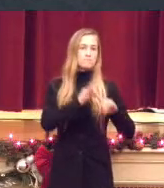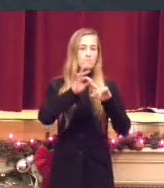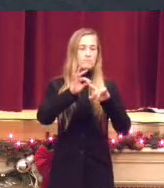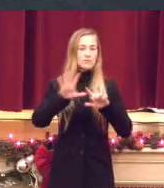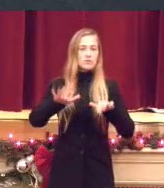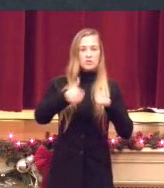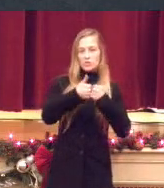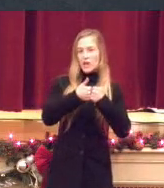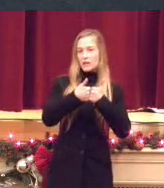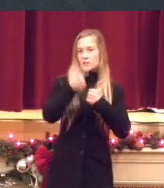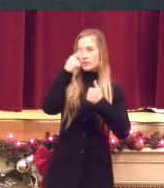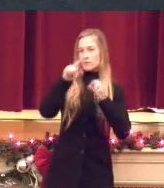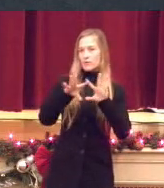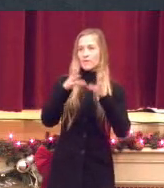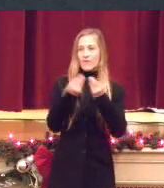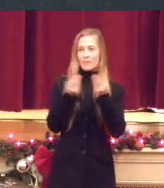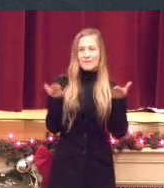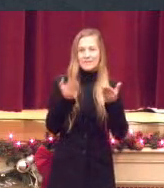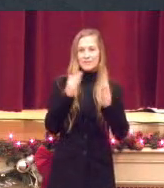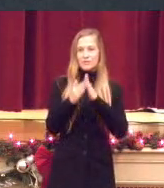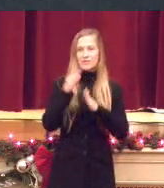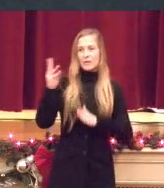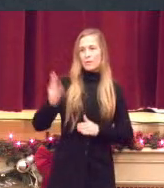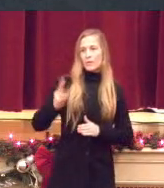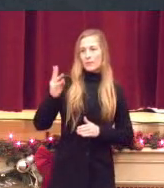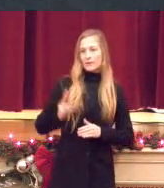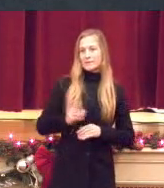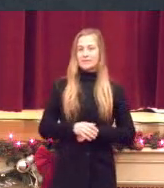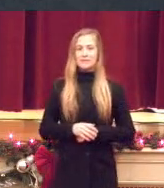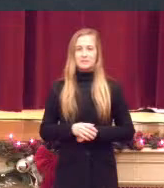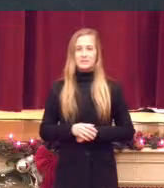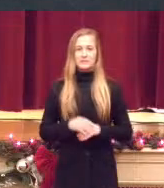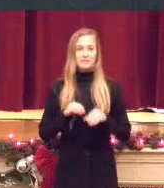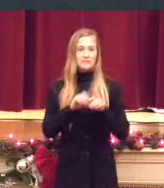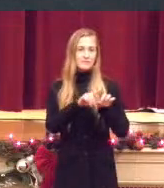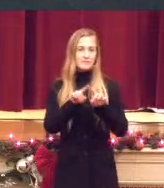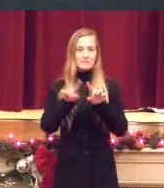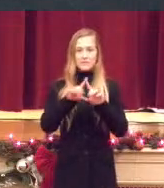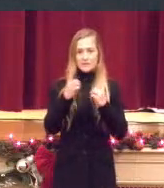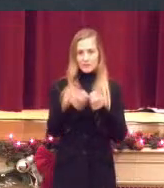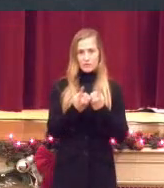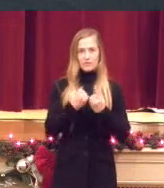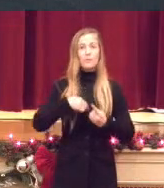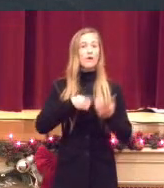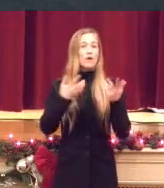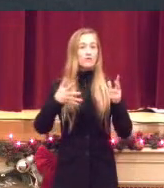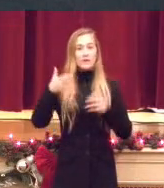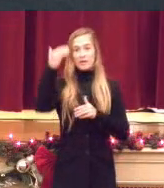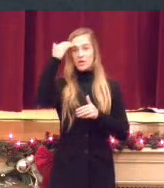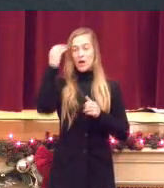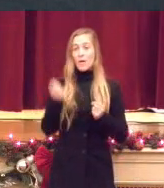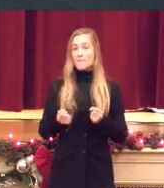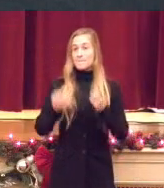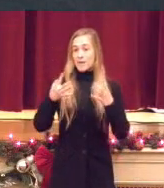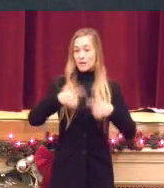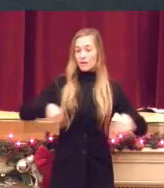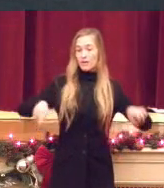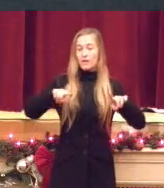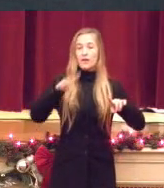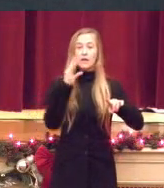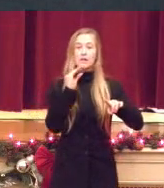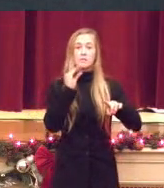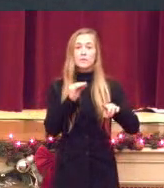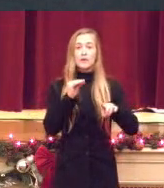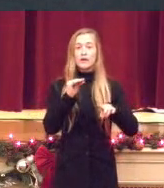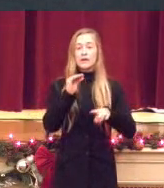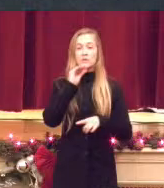that are in the city of Wilmington in these districts. And we know that a significant number of them are experiencing homelessness, as